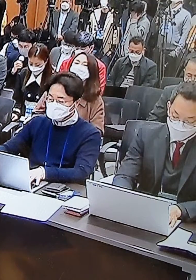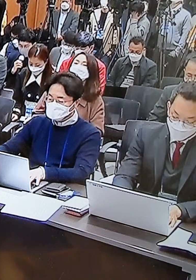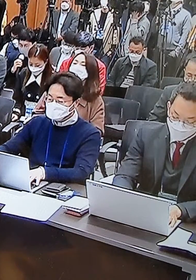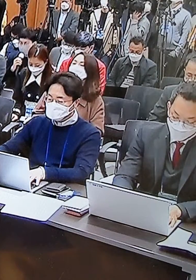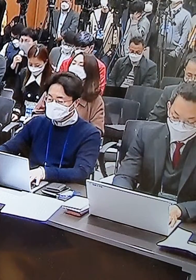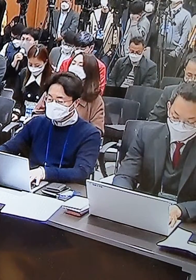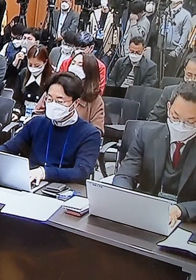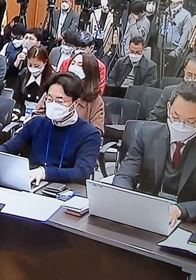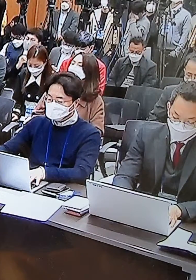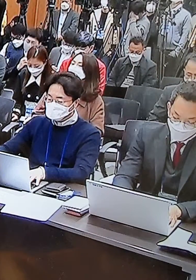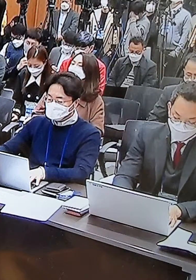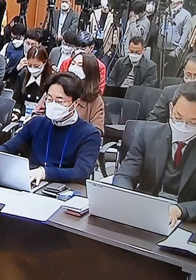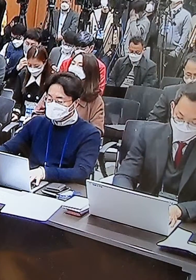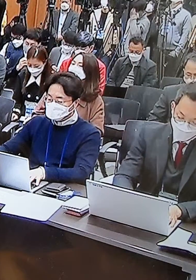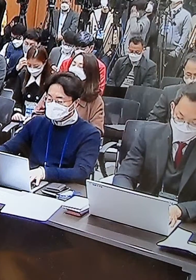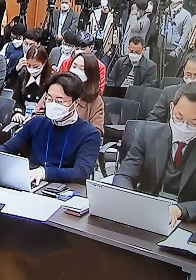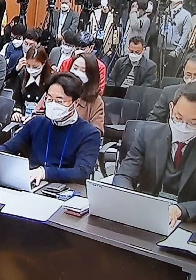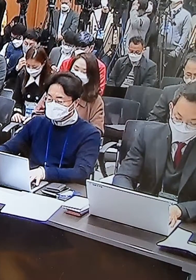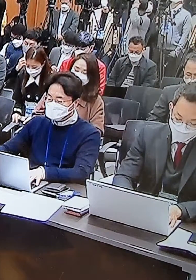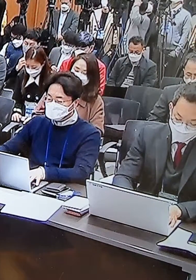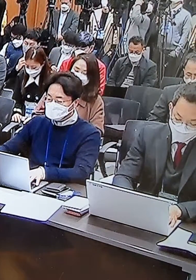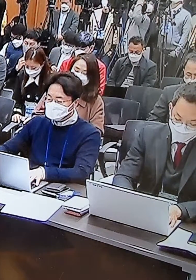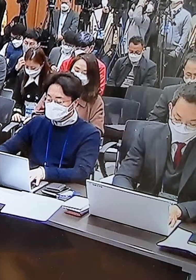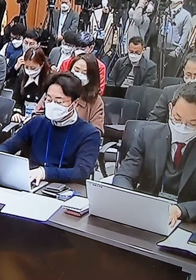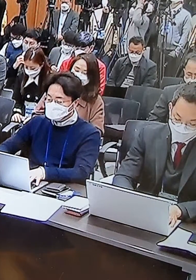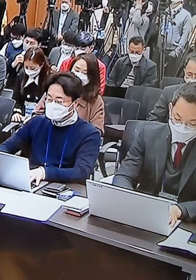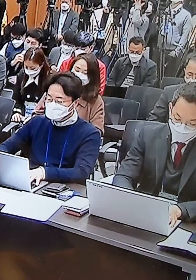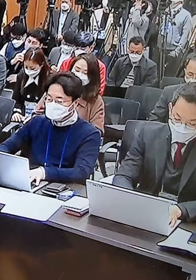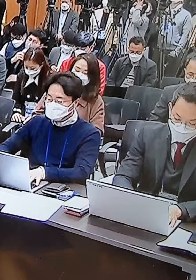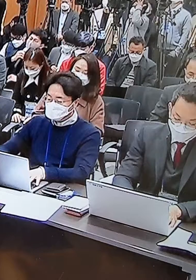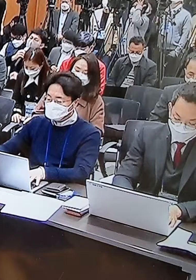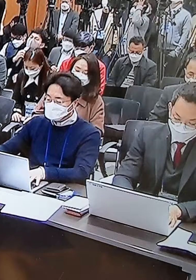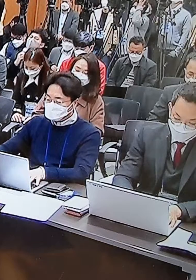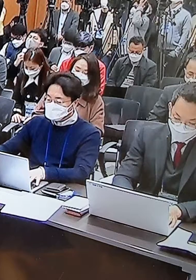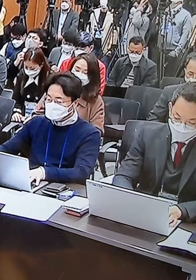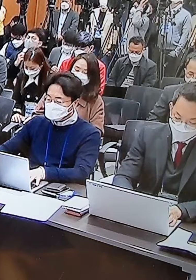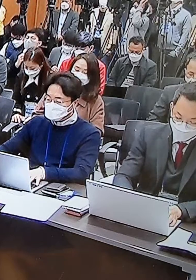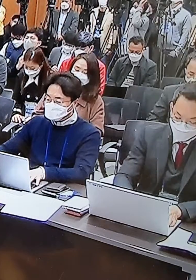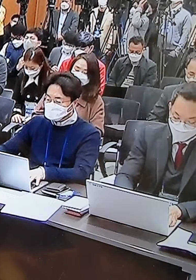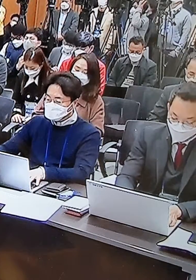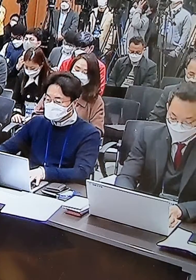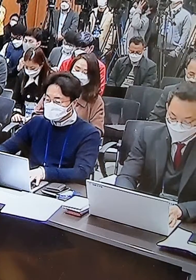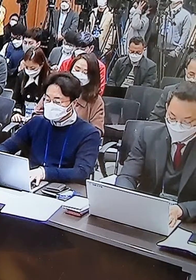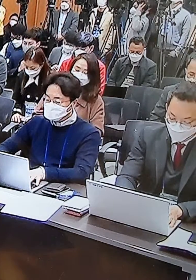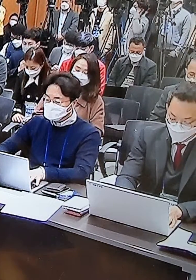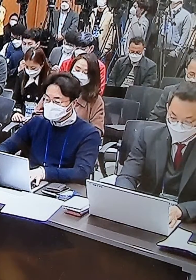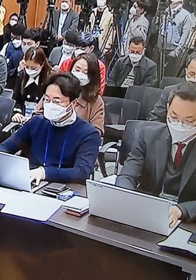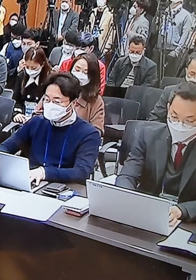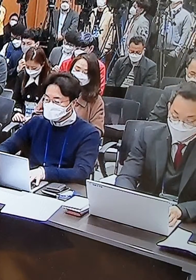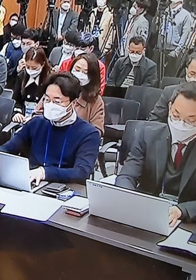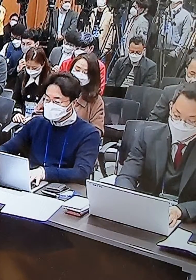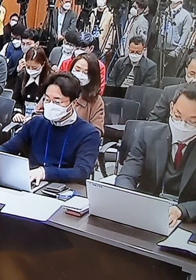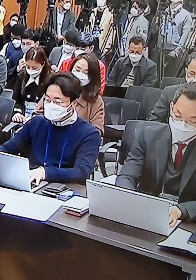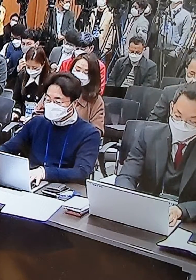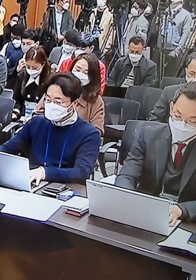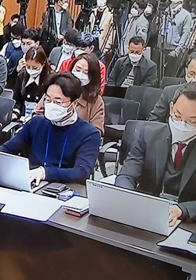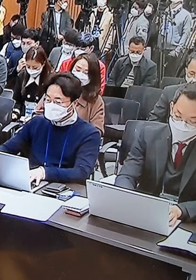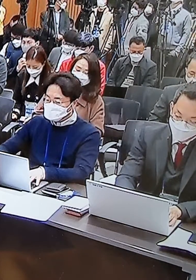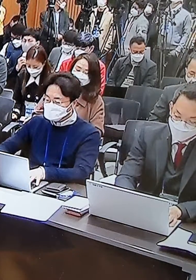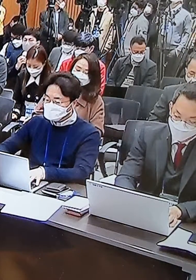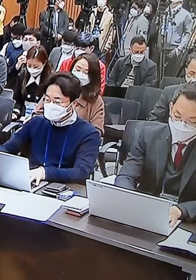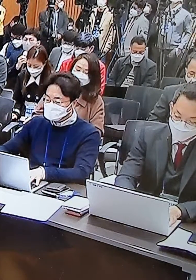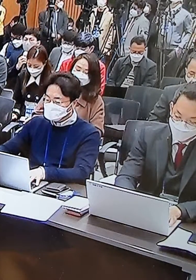of a room called ondol a bit higher than usual, in a temperature about 50 degrees